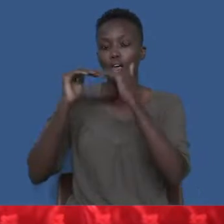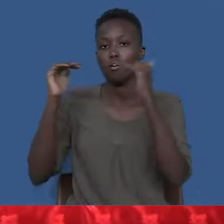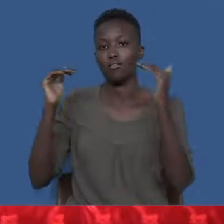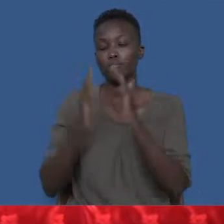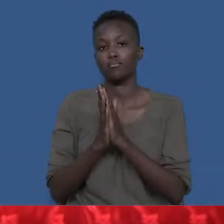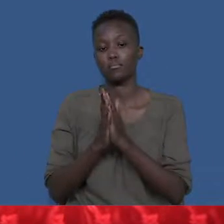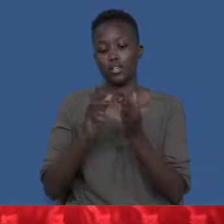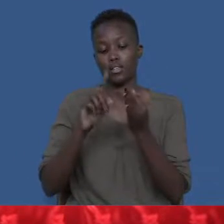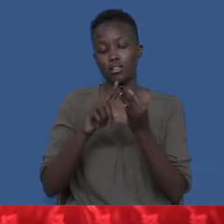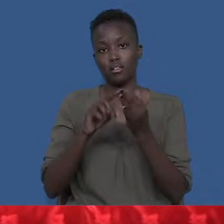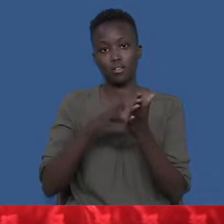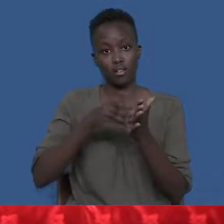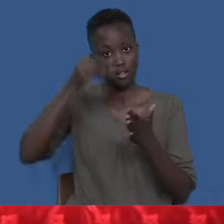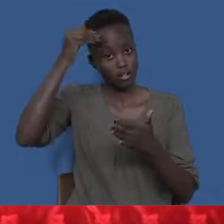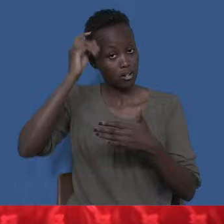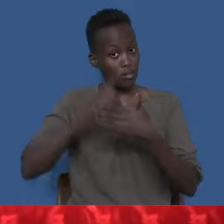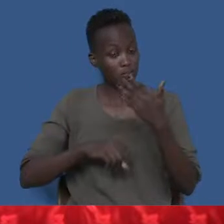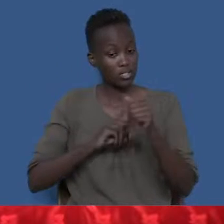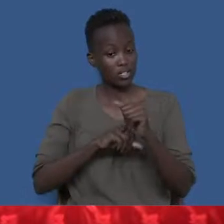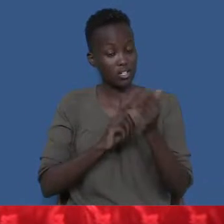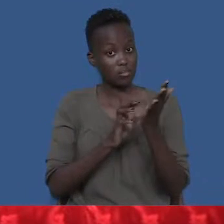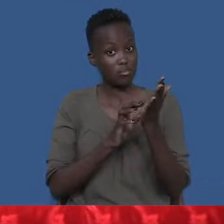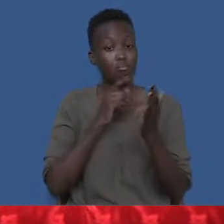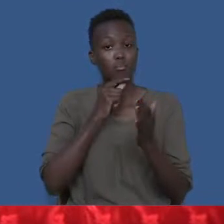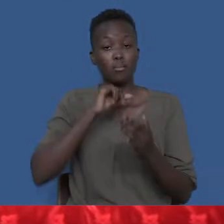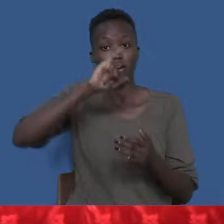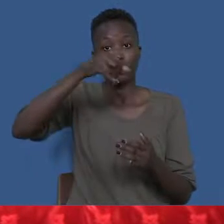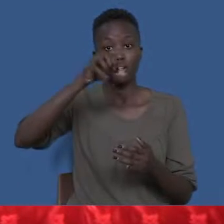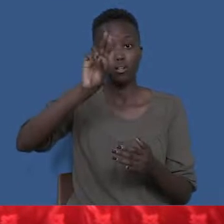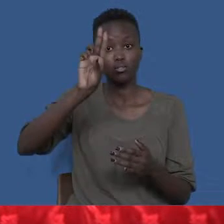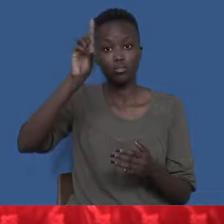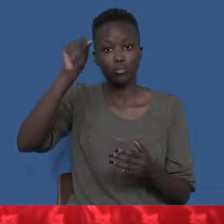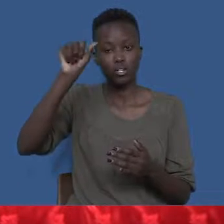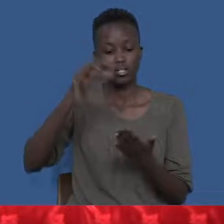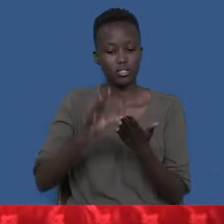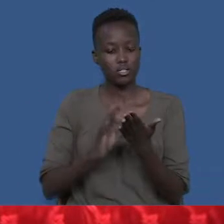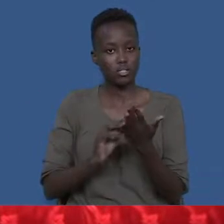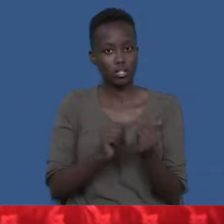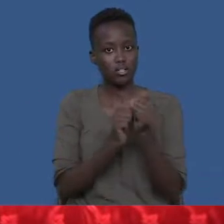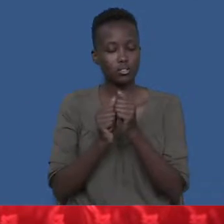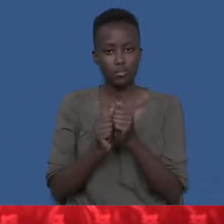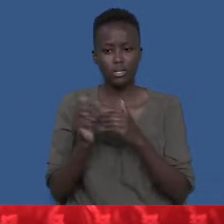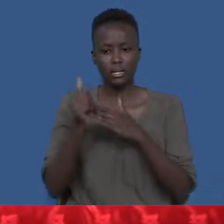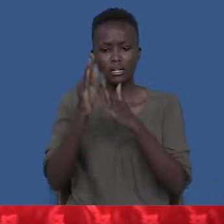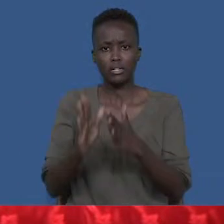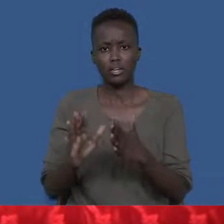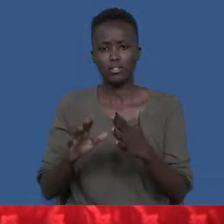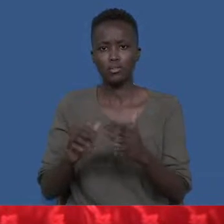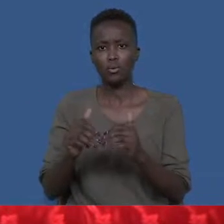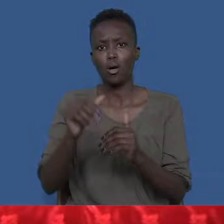that as Judas negotiated with the Sanhedrin to betray Jesus, that we must always be on the